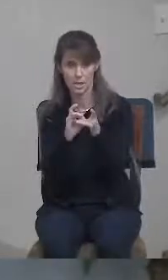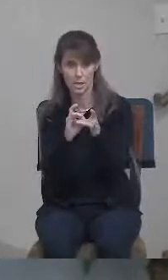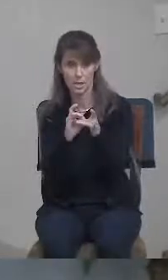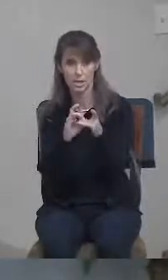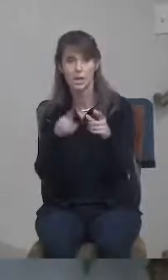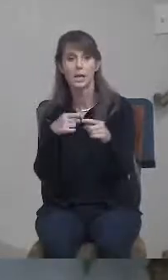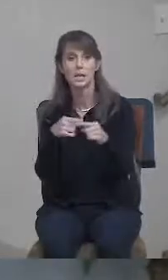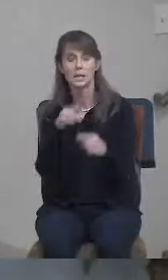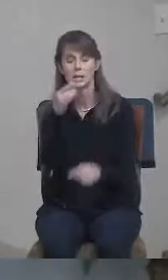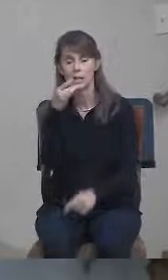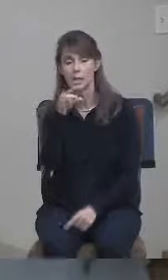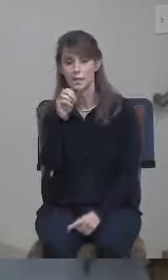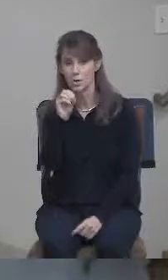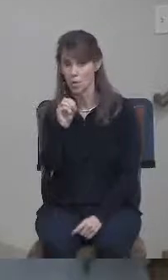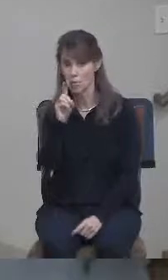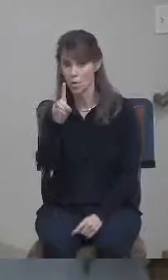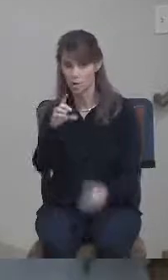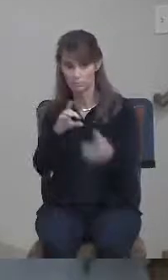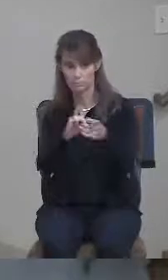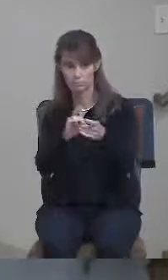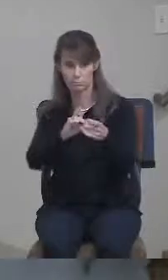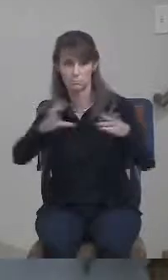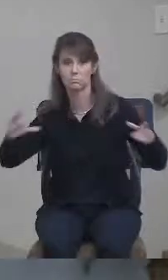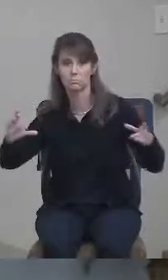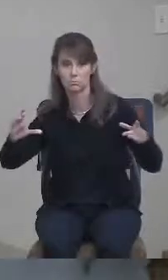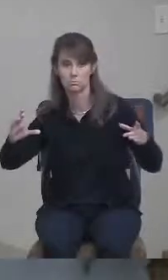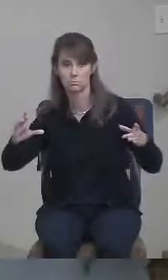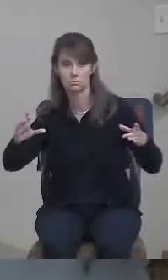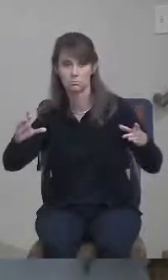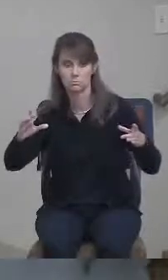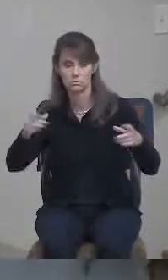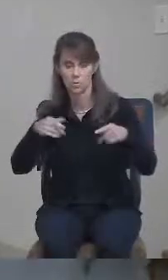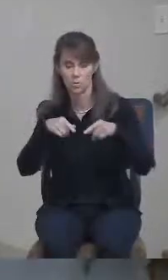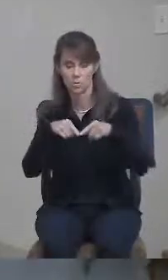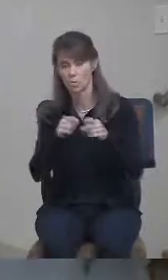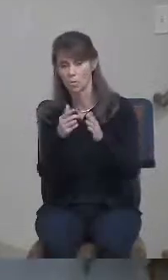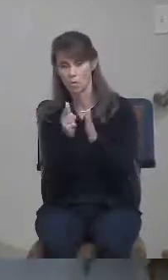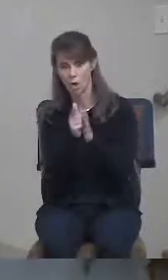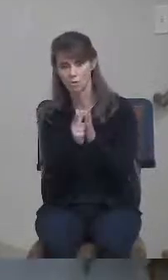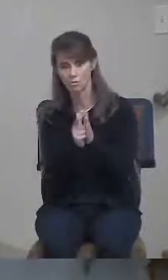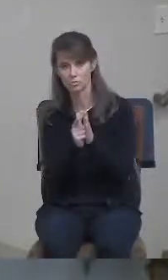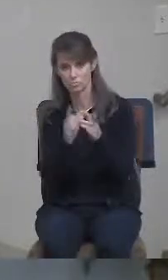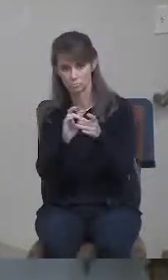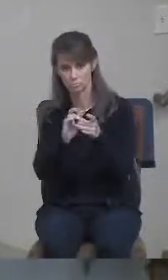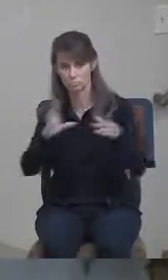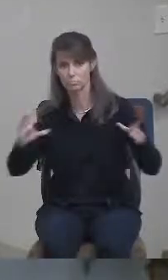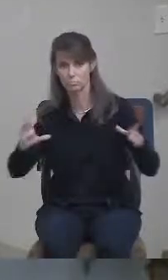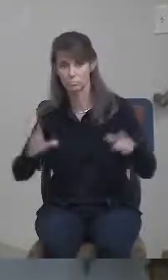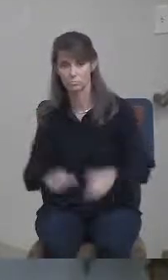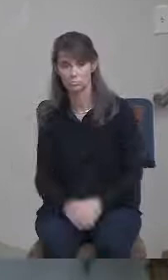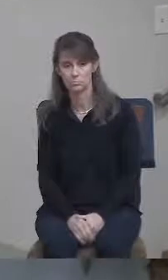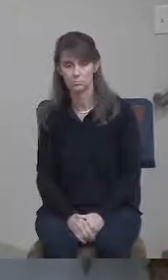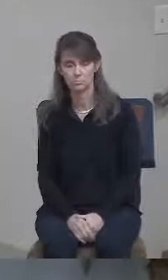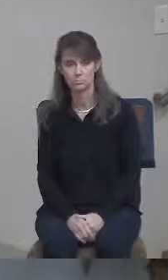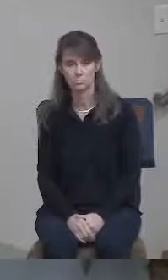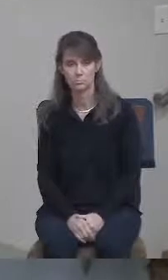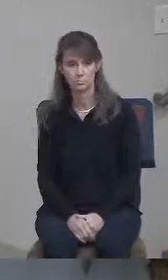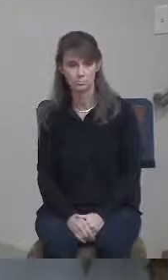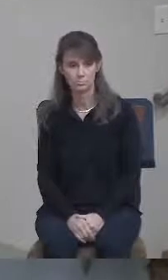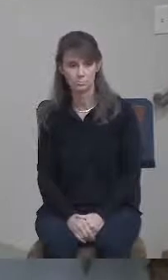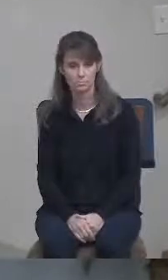1801. Meanwhile, leaven was at work among the colonial churches of